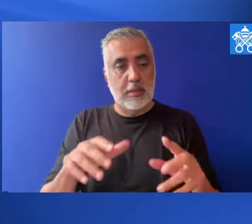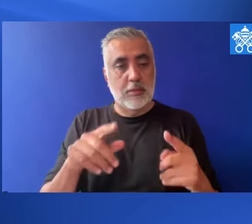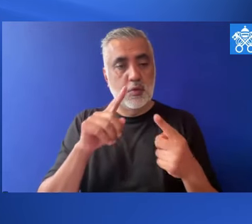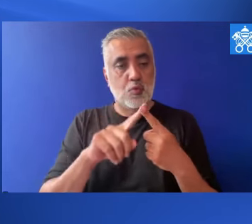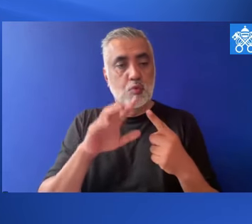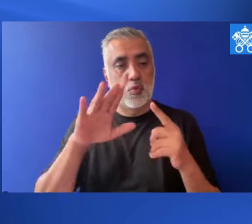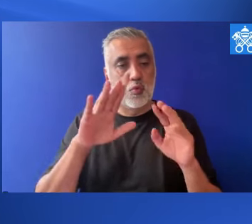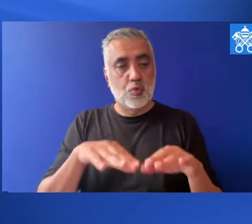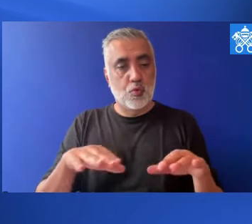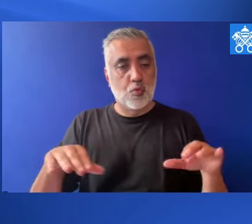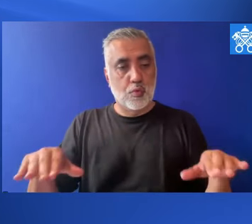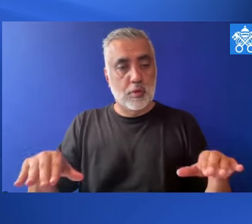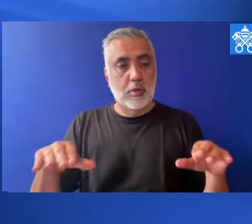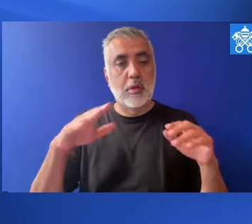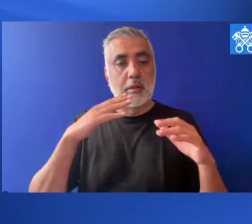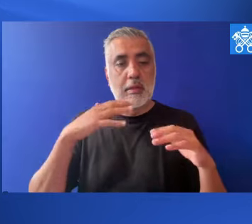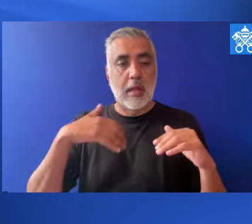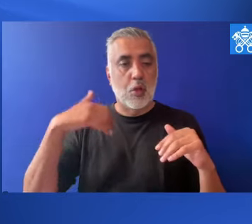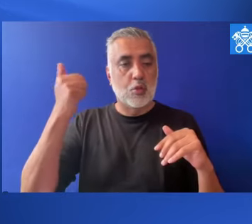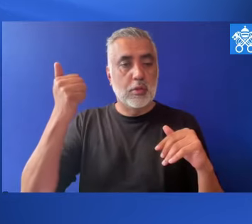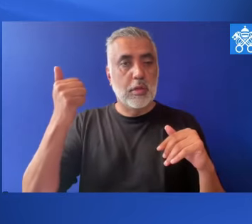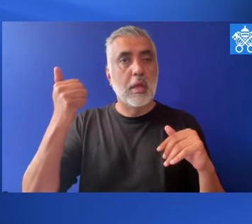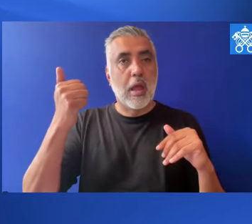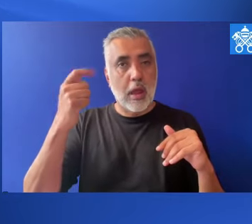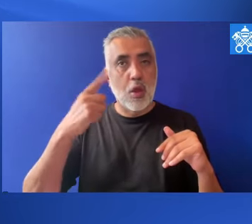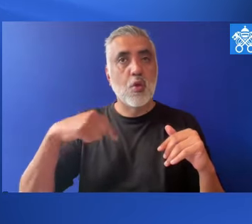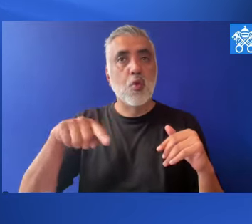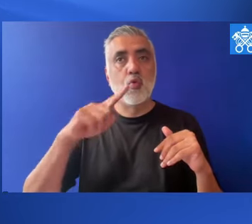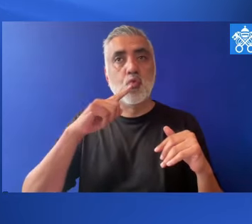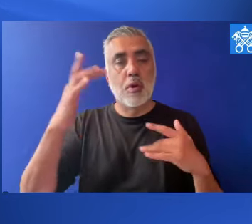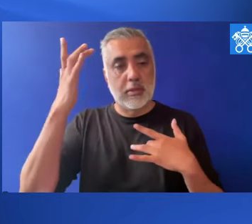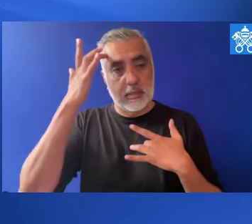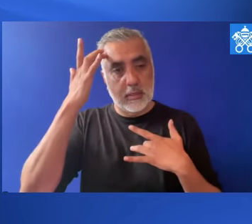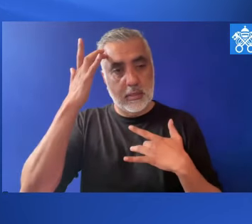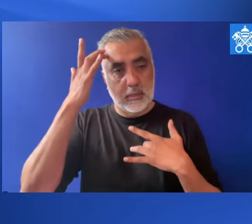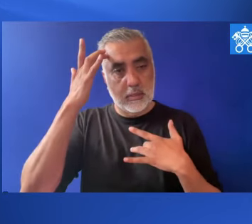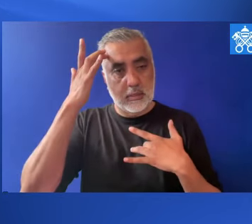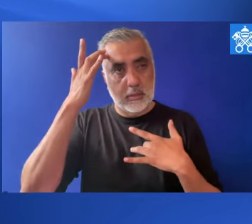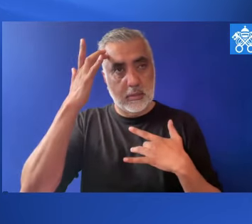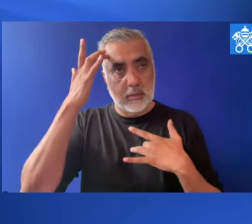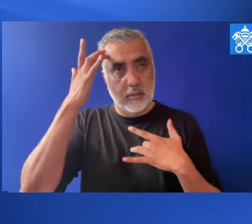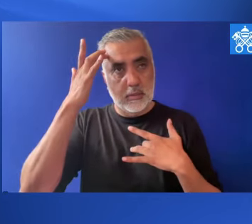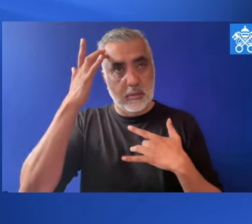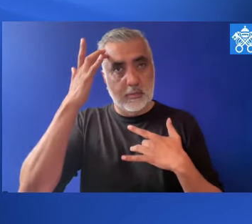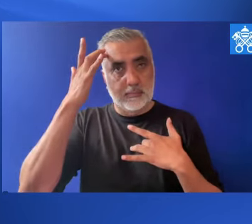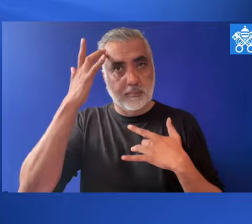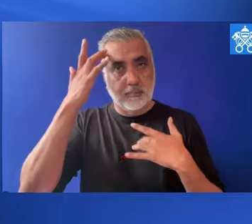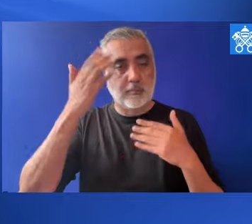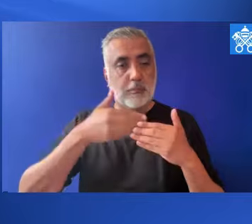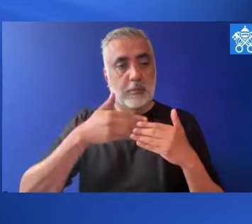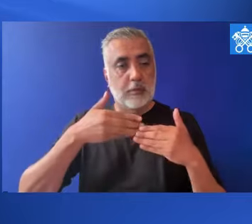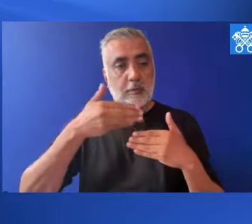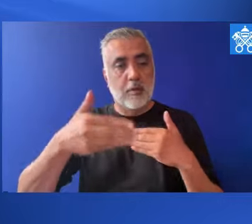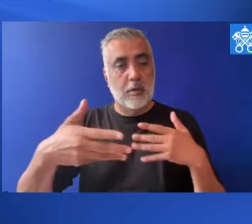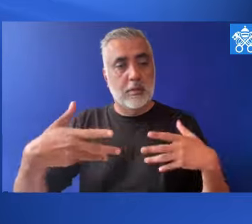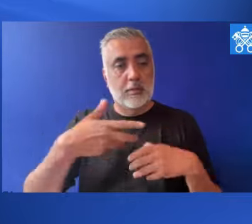your children, the elderly, and those who are sick. The following is a summary